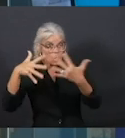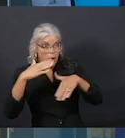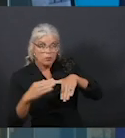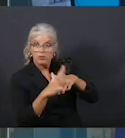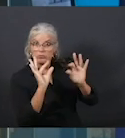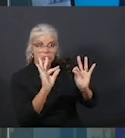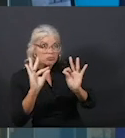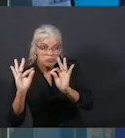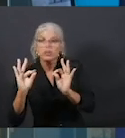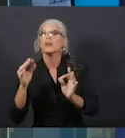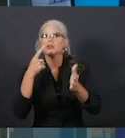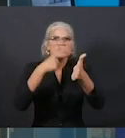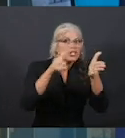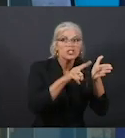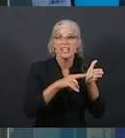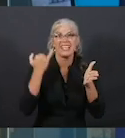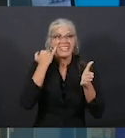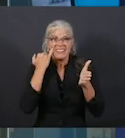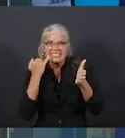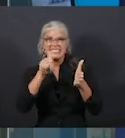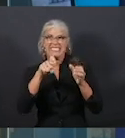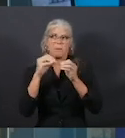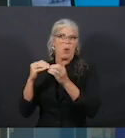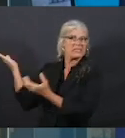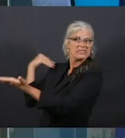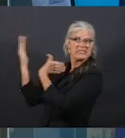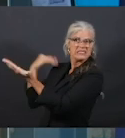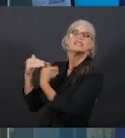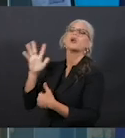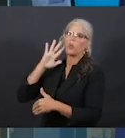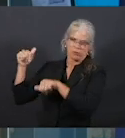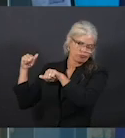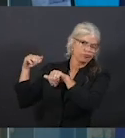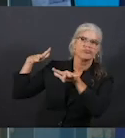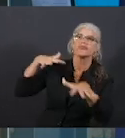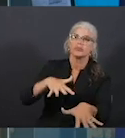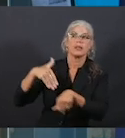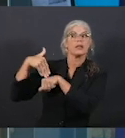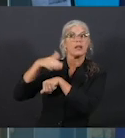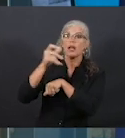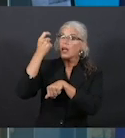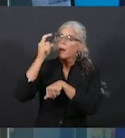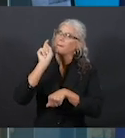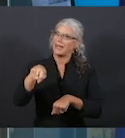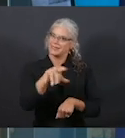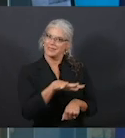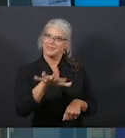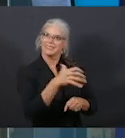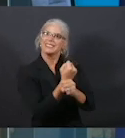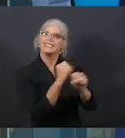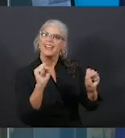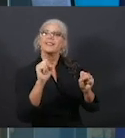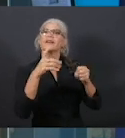today, then he's going to do that. The linemen will be deployed once it's safe to begin power restoration efforts, and I just urge